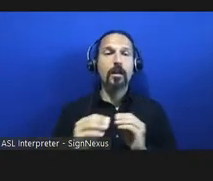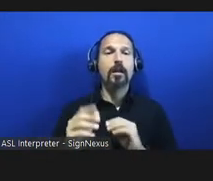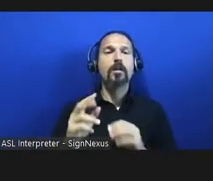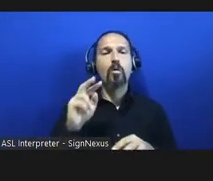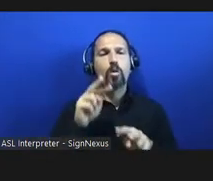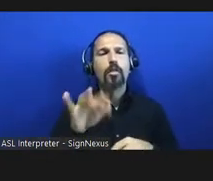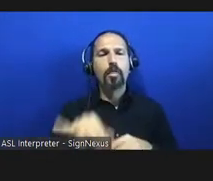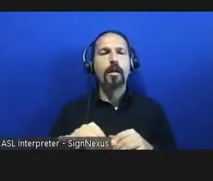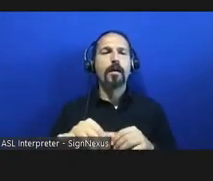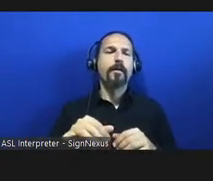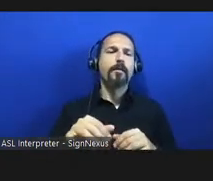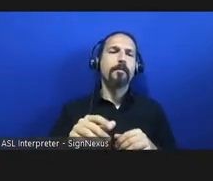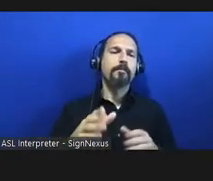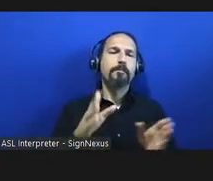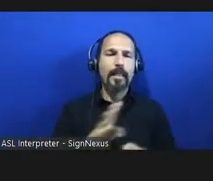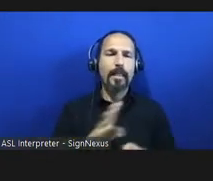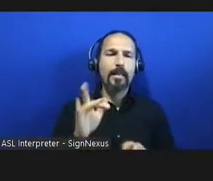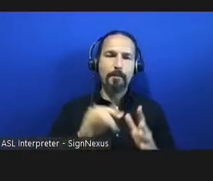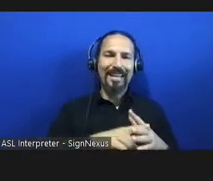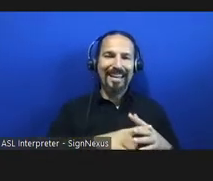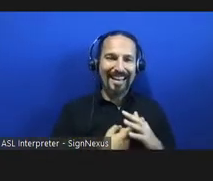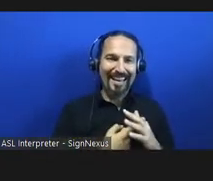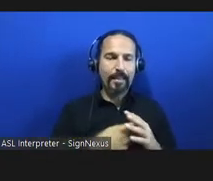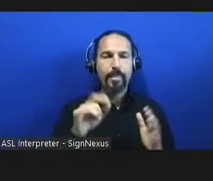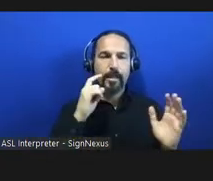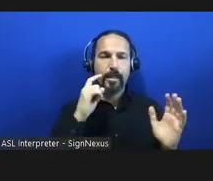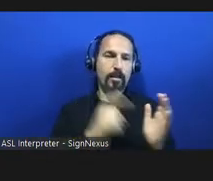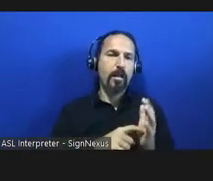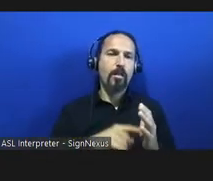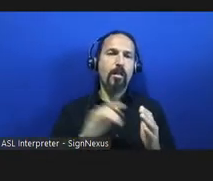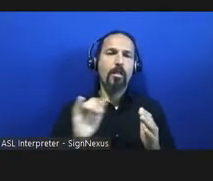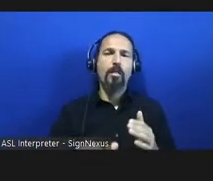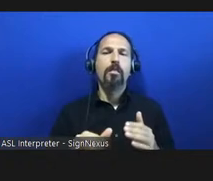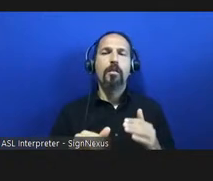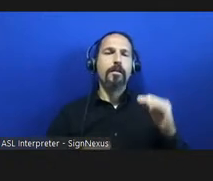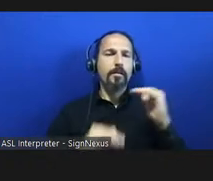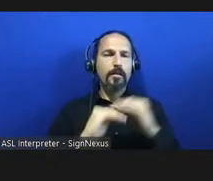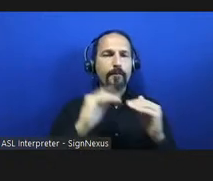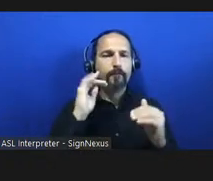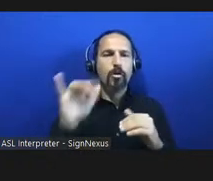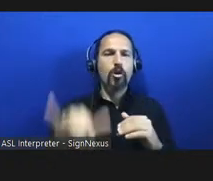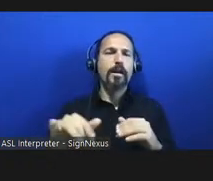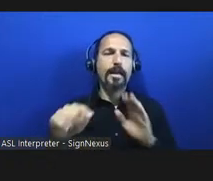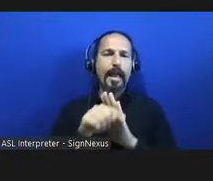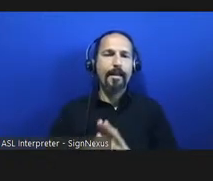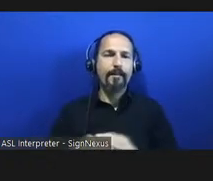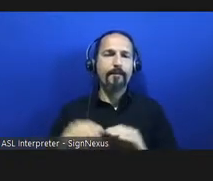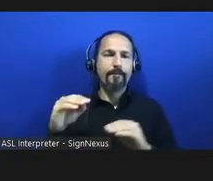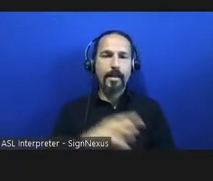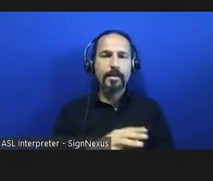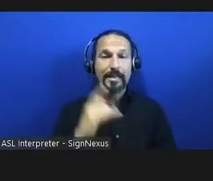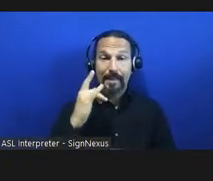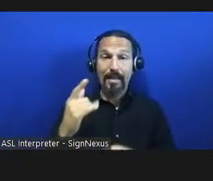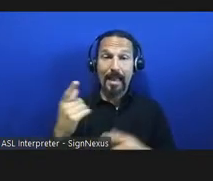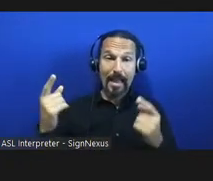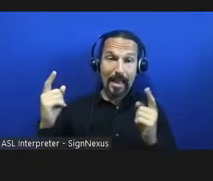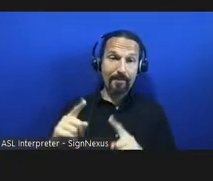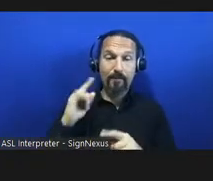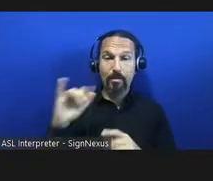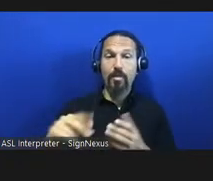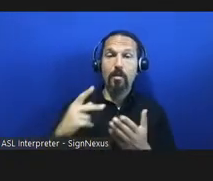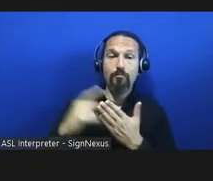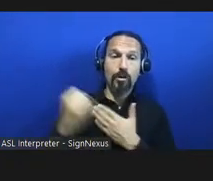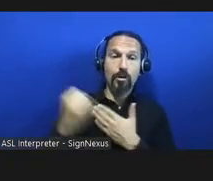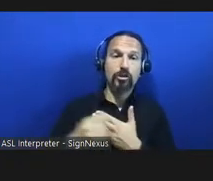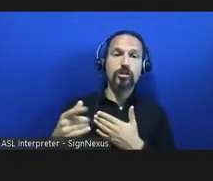monitoring plan prior to the project beginning that identifies thresholds for adverse effects if the thresholds are reached as a result of the